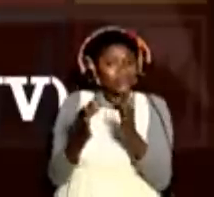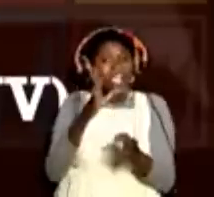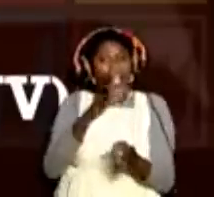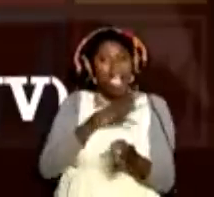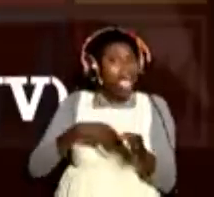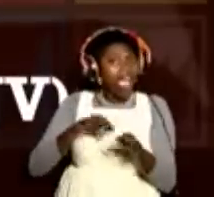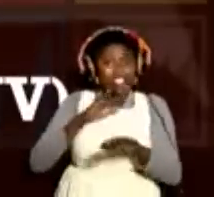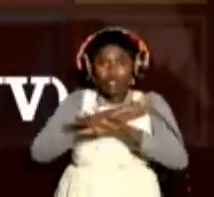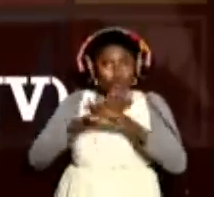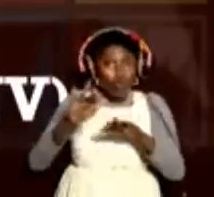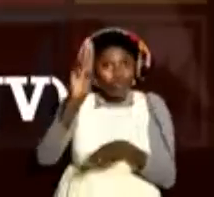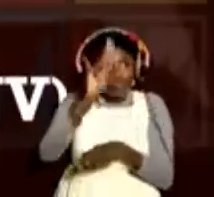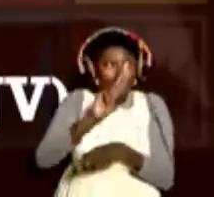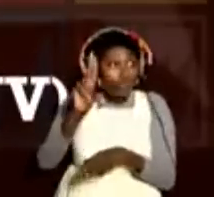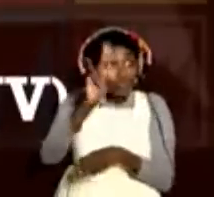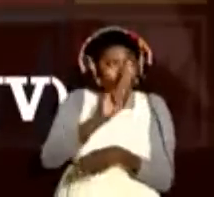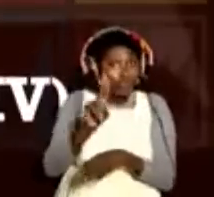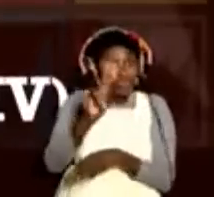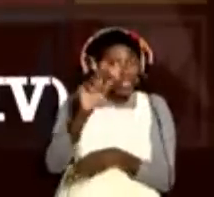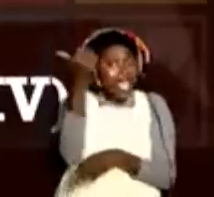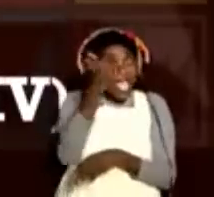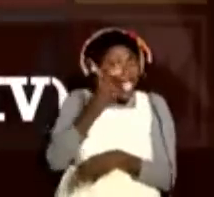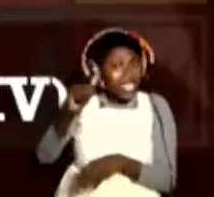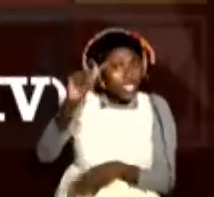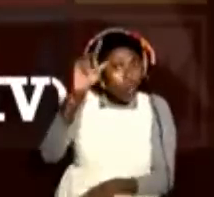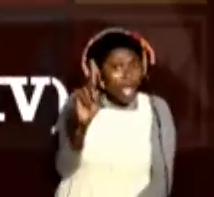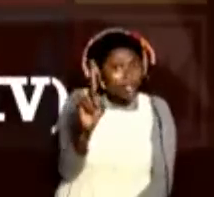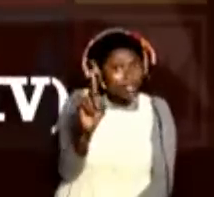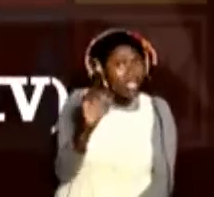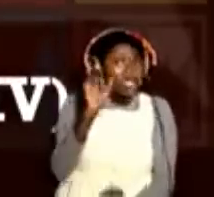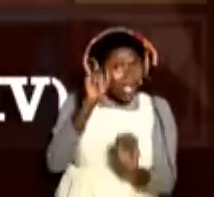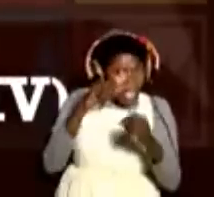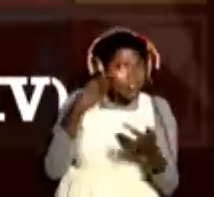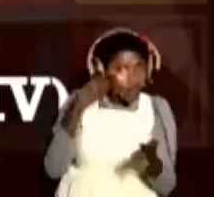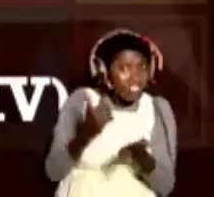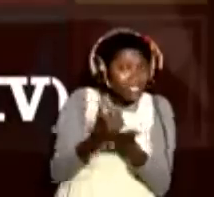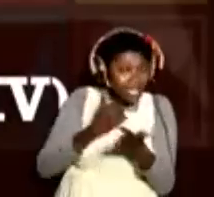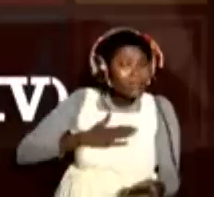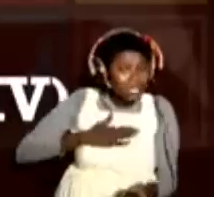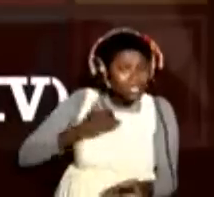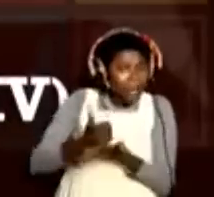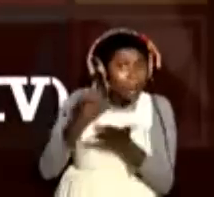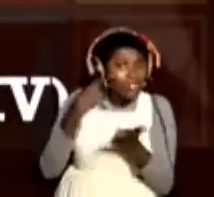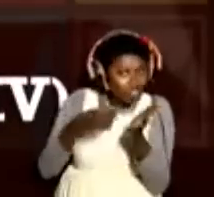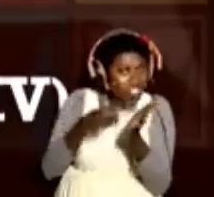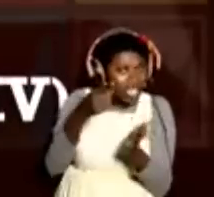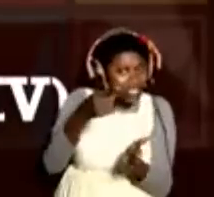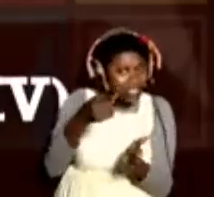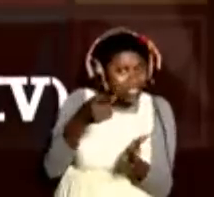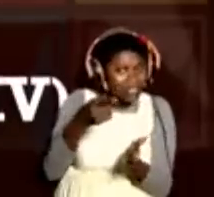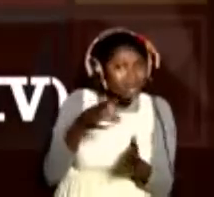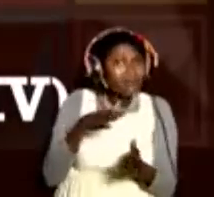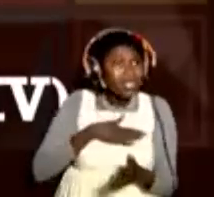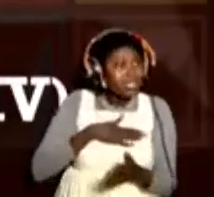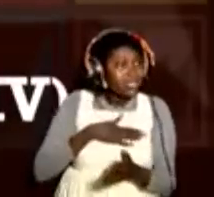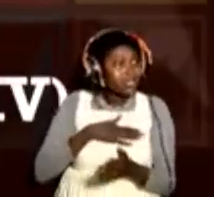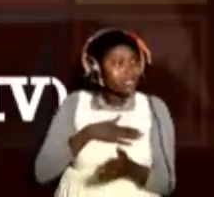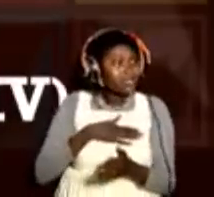and does not use the word anyone? Can you help me check? How did NIV put